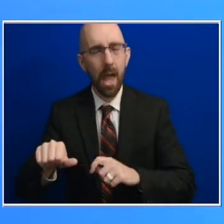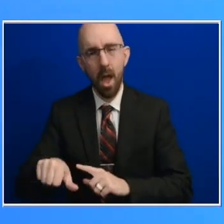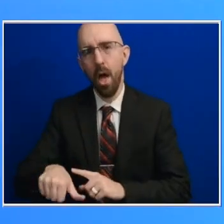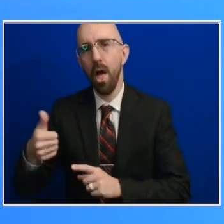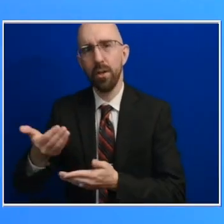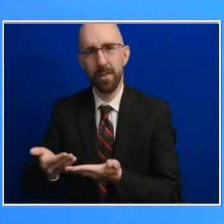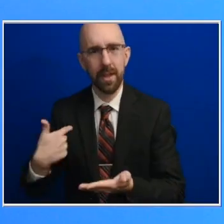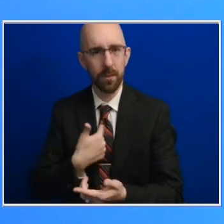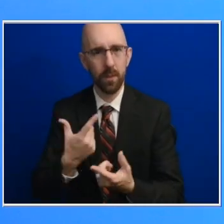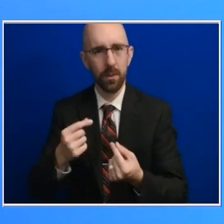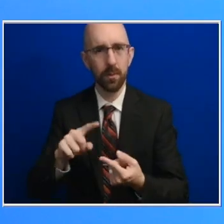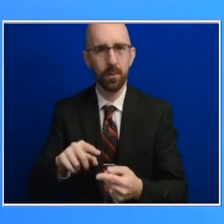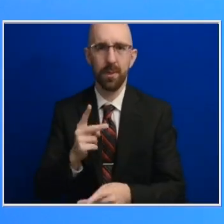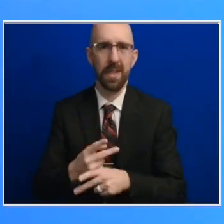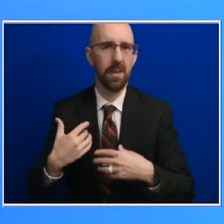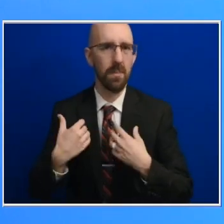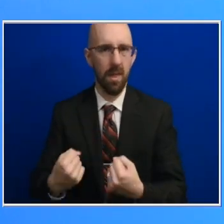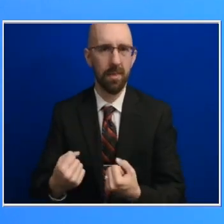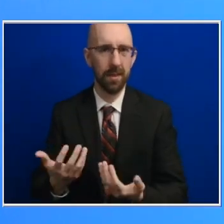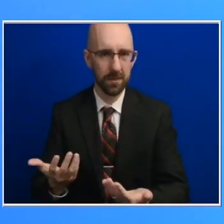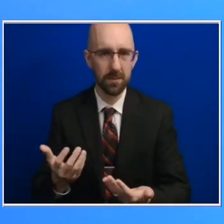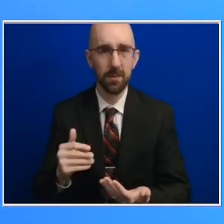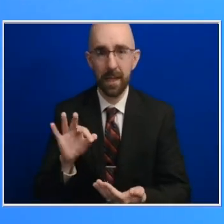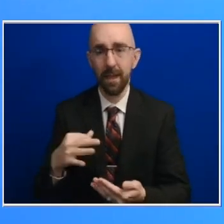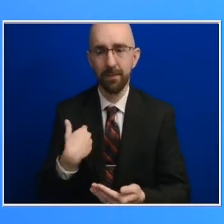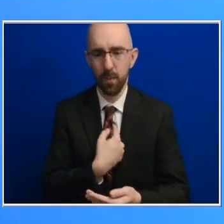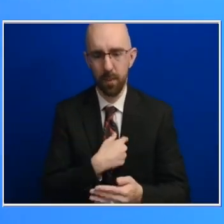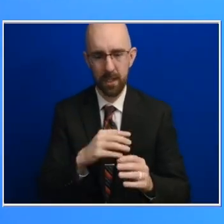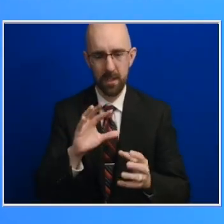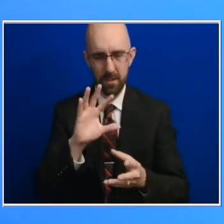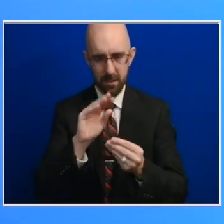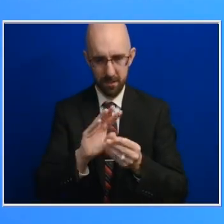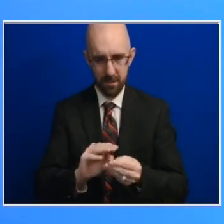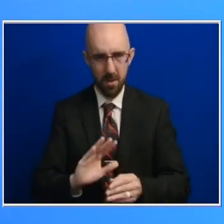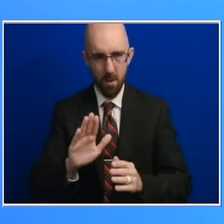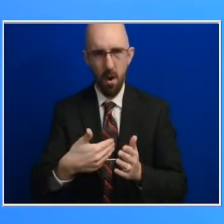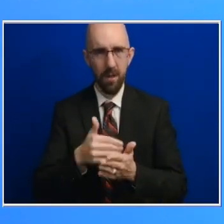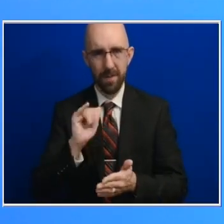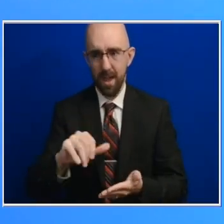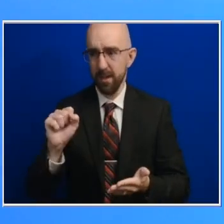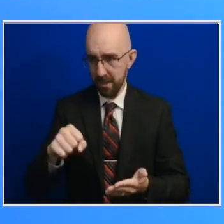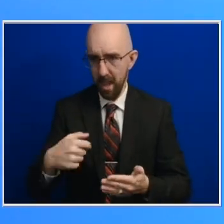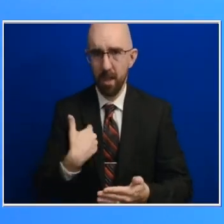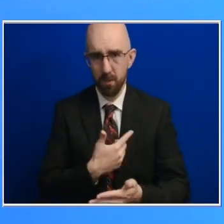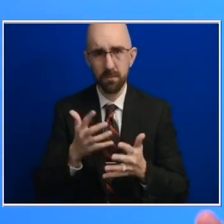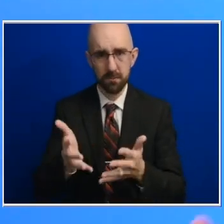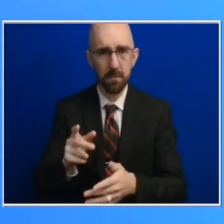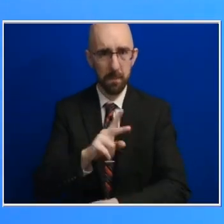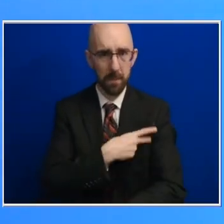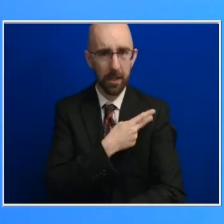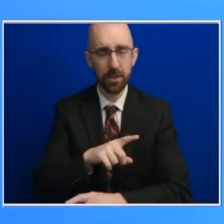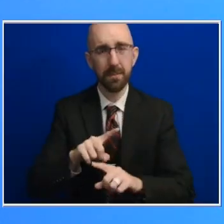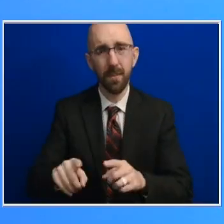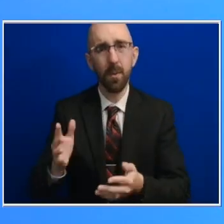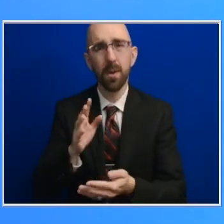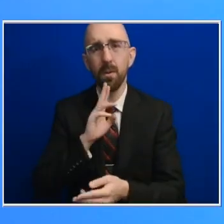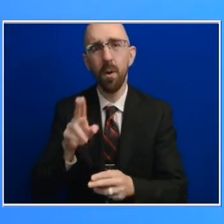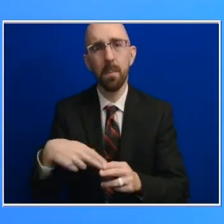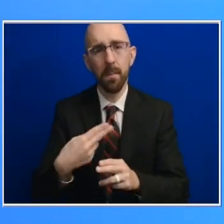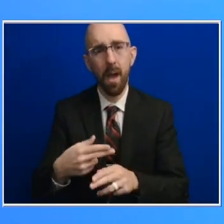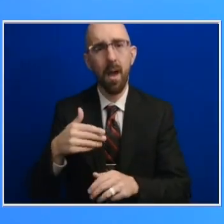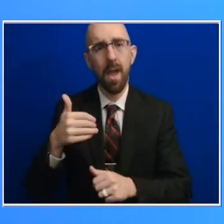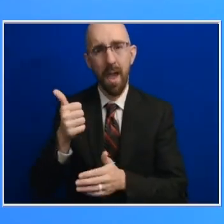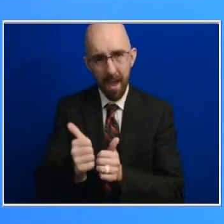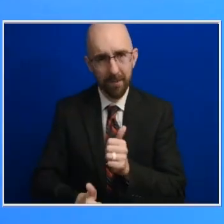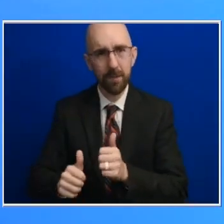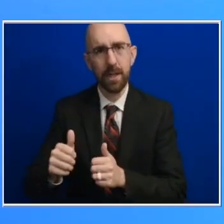maintain our health. And so if we put it all together, yeah, we're talking to our patients about it, but we're talking to them about it at every stage of the game.